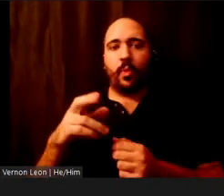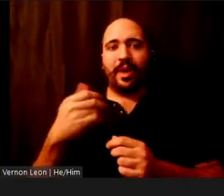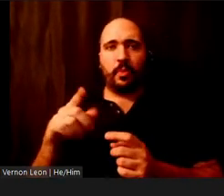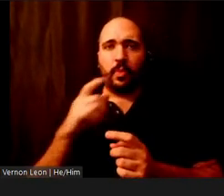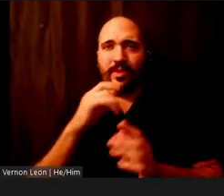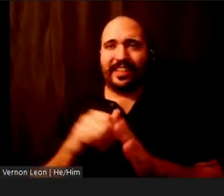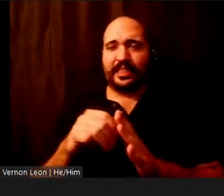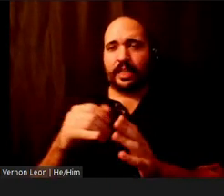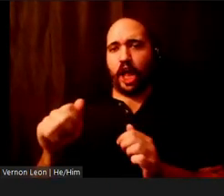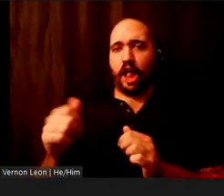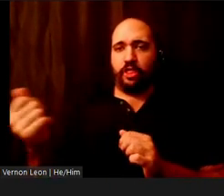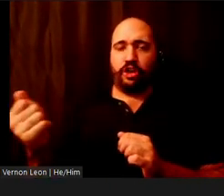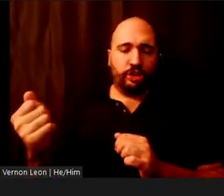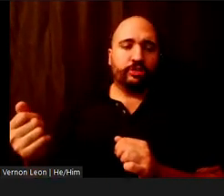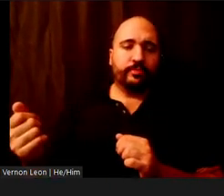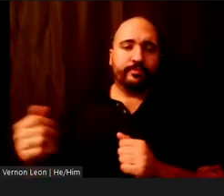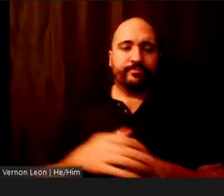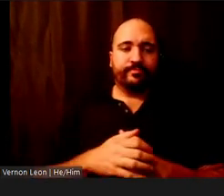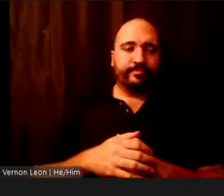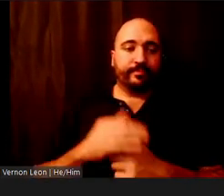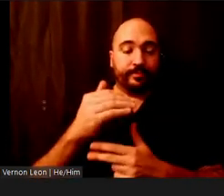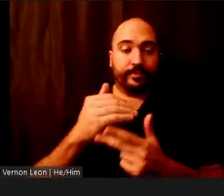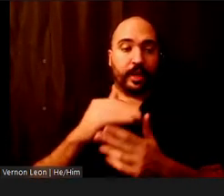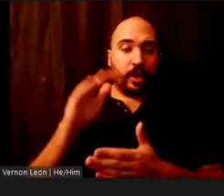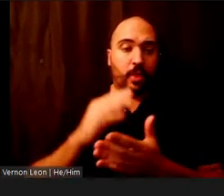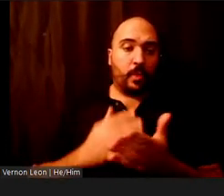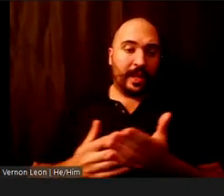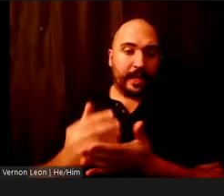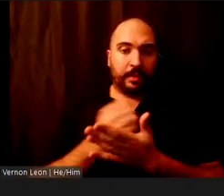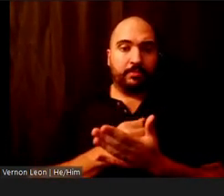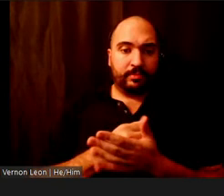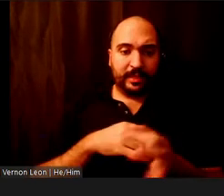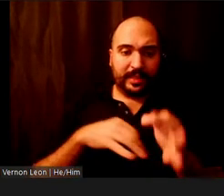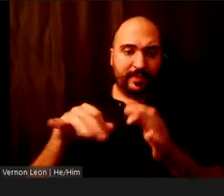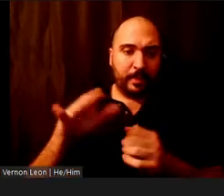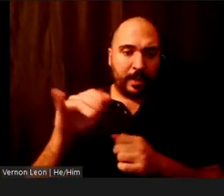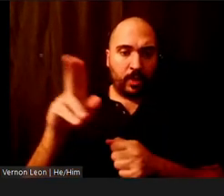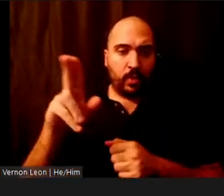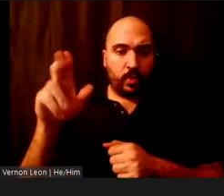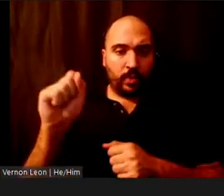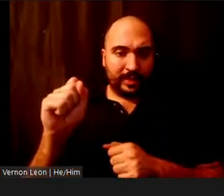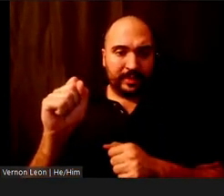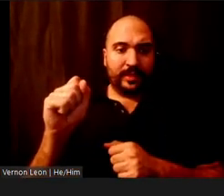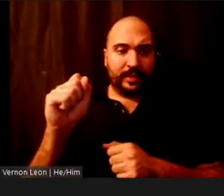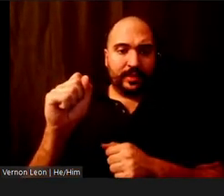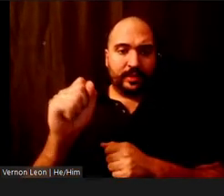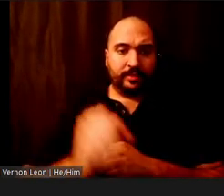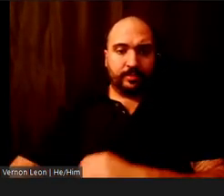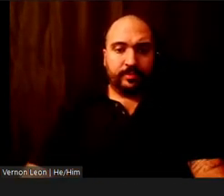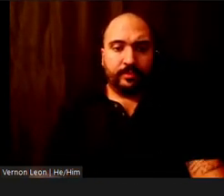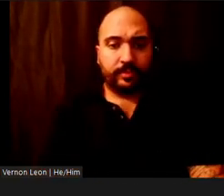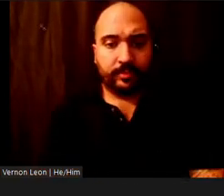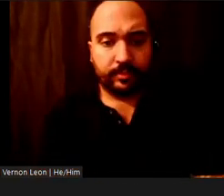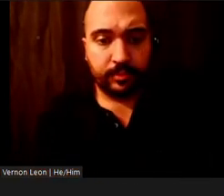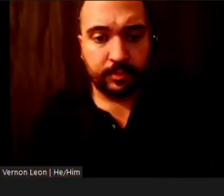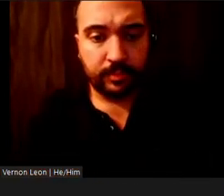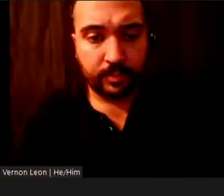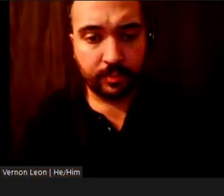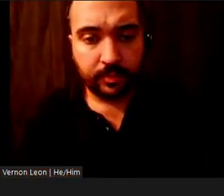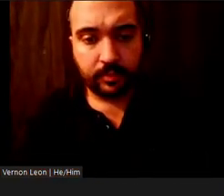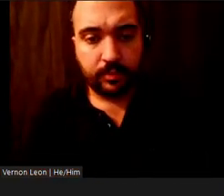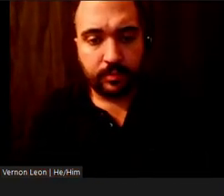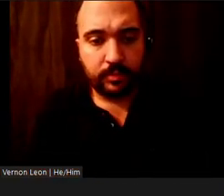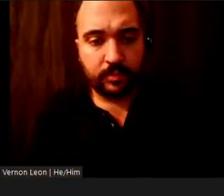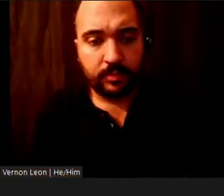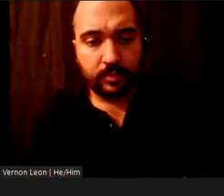race by the U.S. Census. Low income is defined by U.S. of Transportation and Federal Highway Administration as a